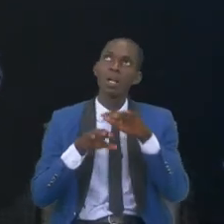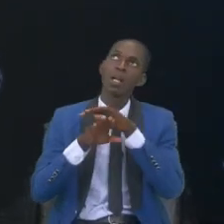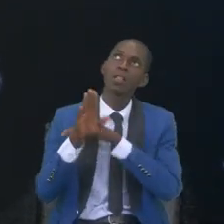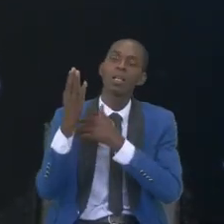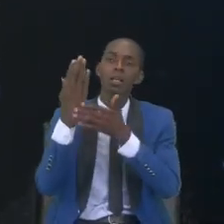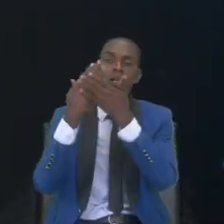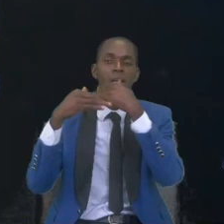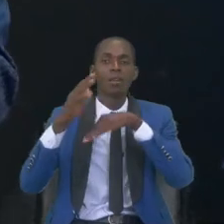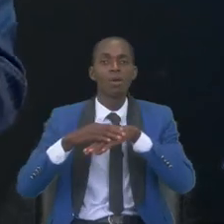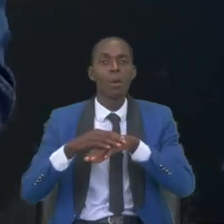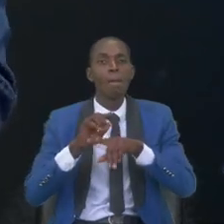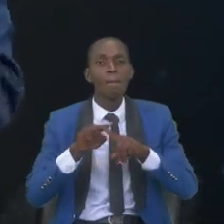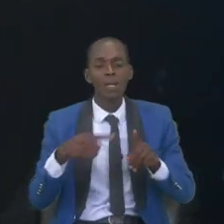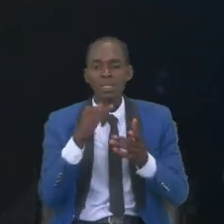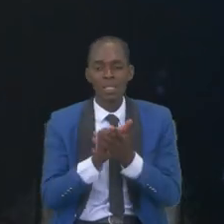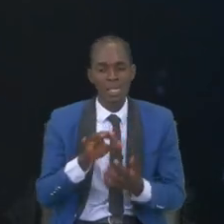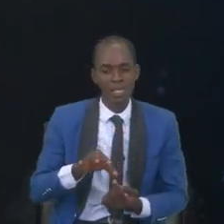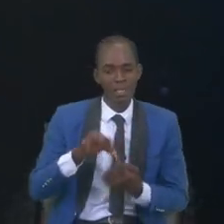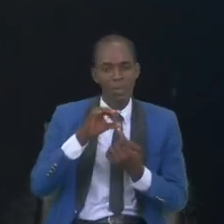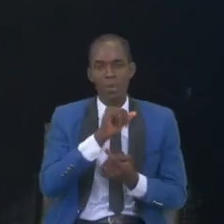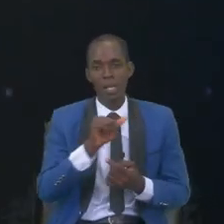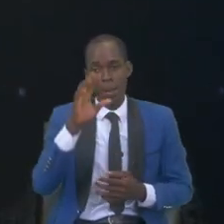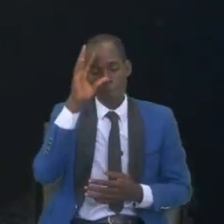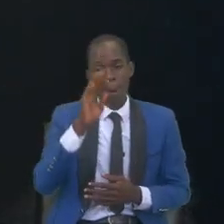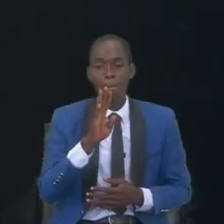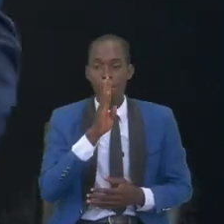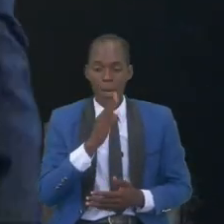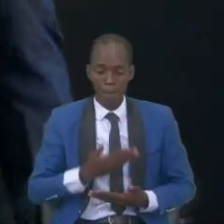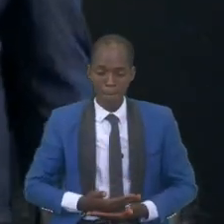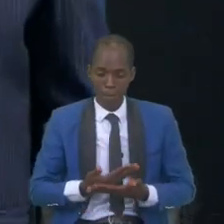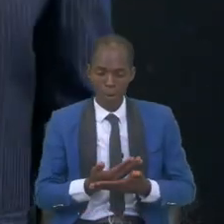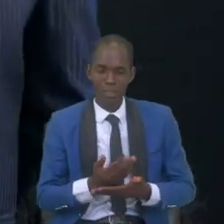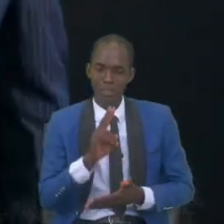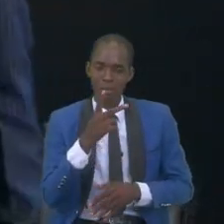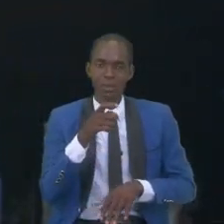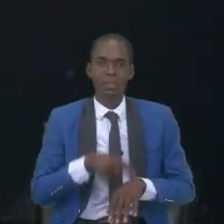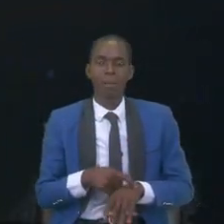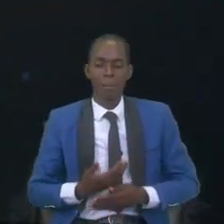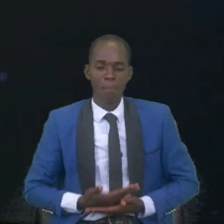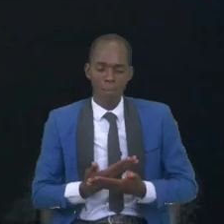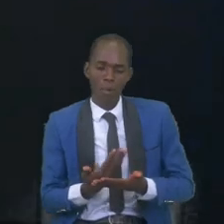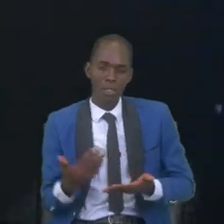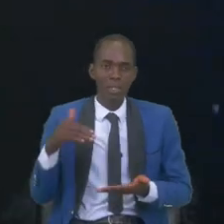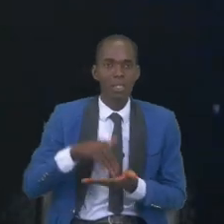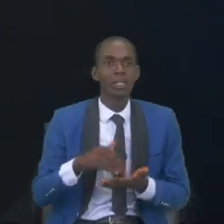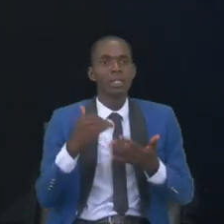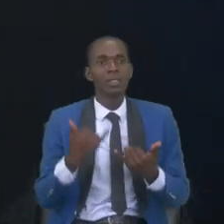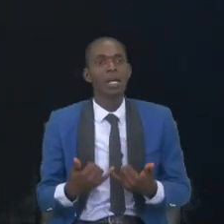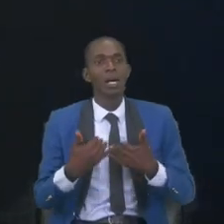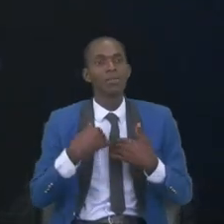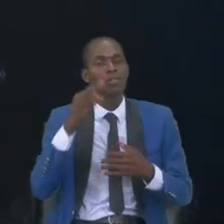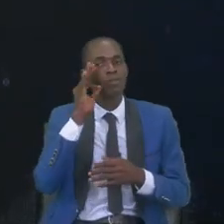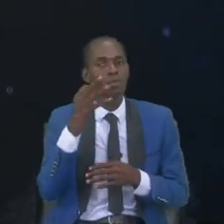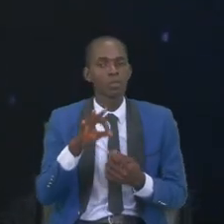be born again. Now he's born of the Spirit, and the fruit of the Spirit will show in his